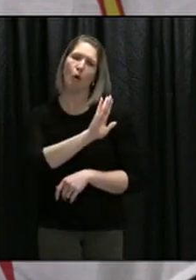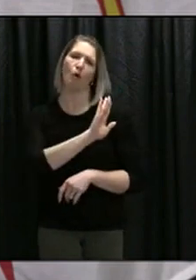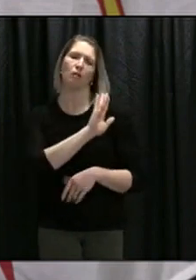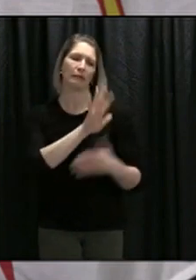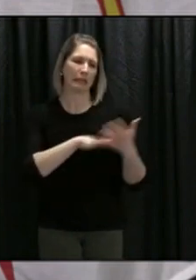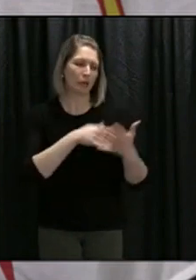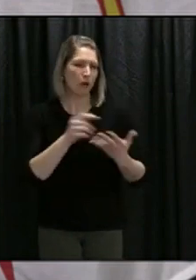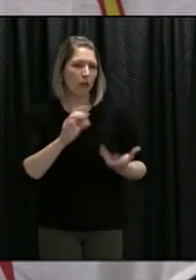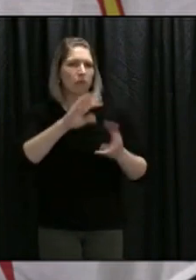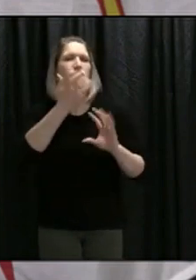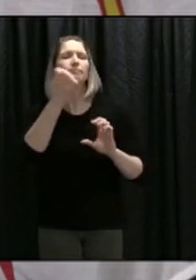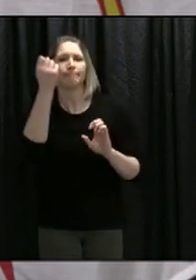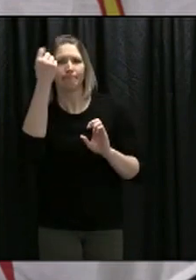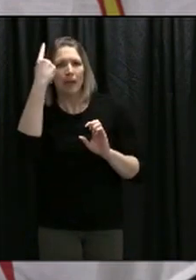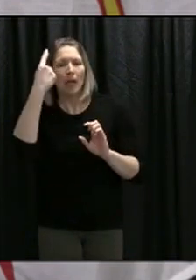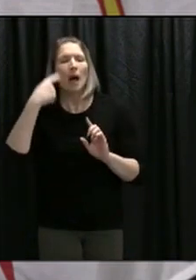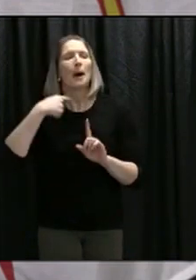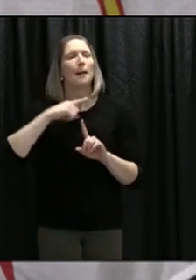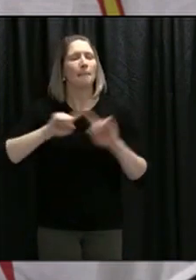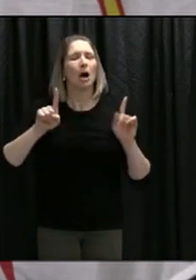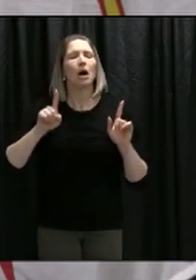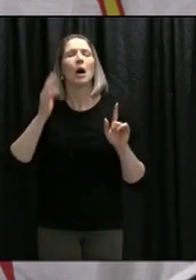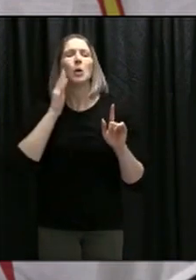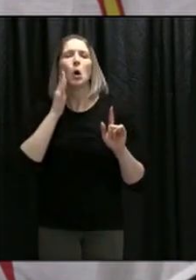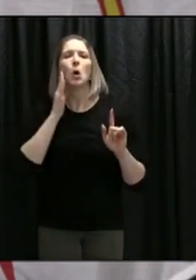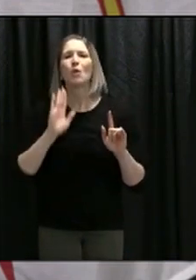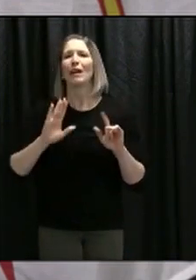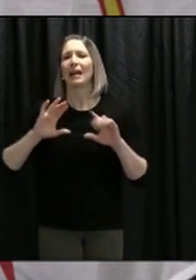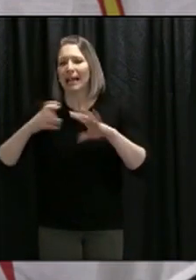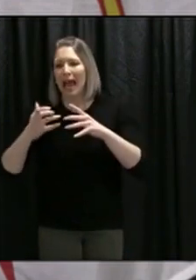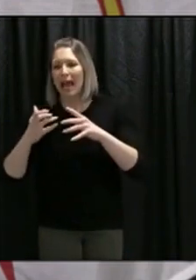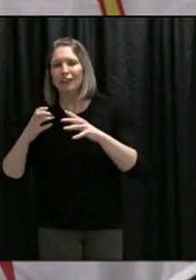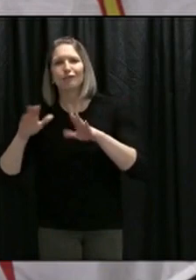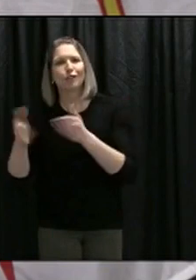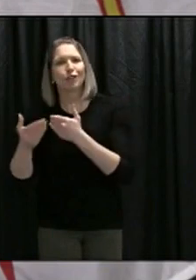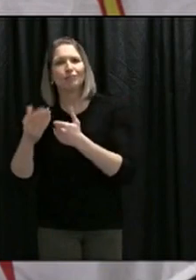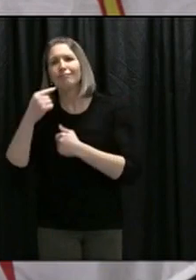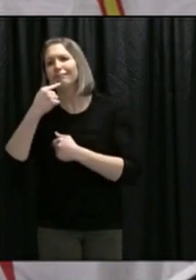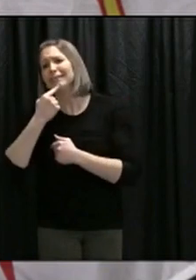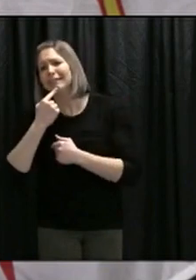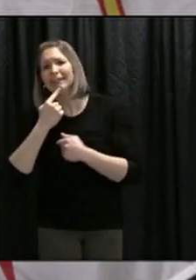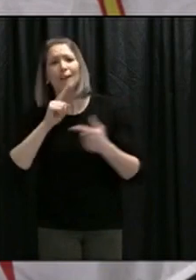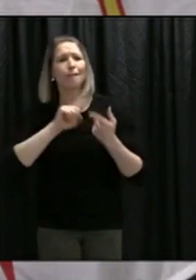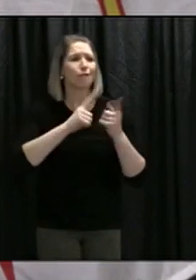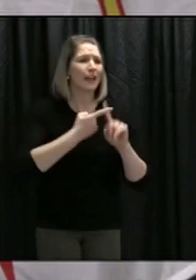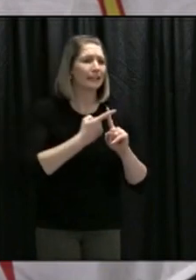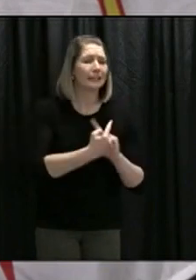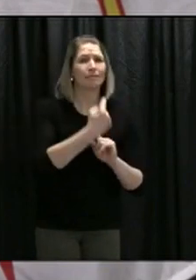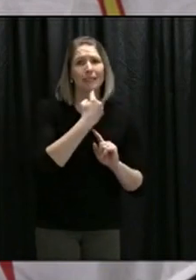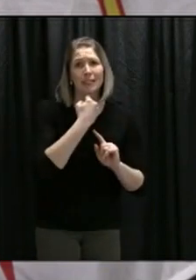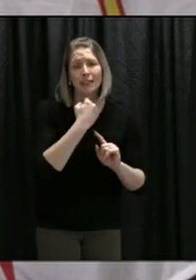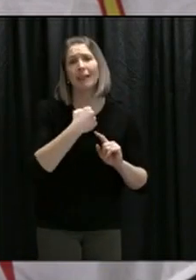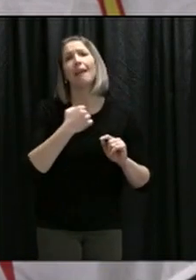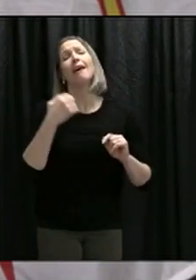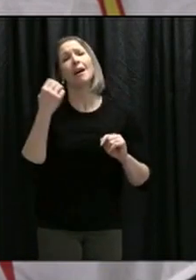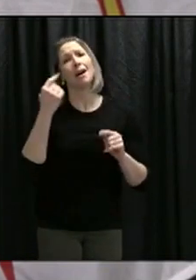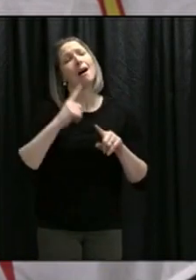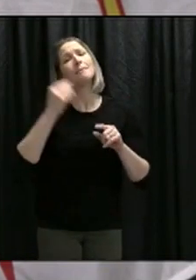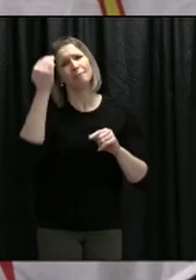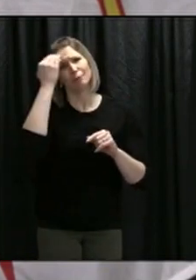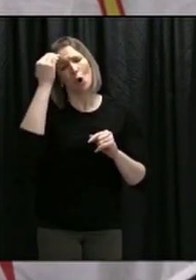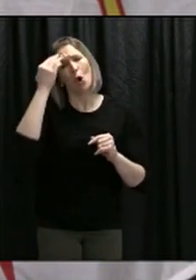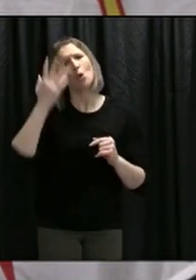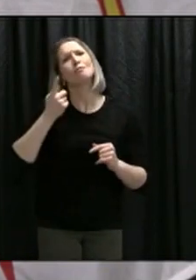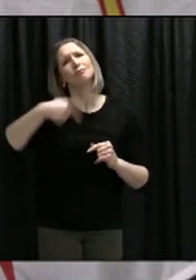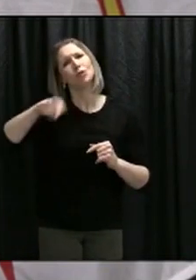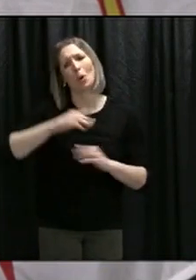routines. Our children miss their teachers and classmates and their regular activities and social gatherings. Yet, as Newfoundlanders and Labradorians, we